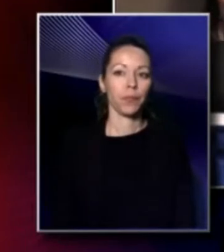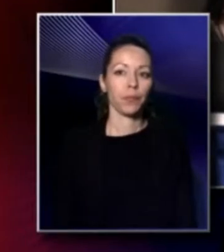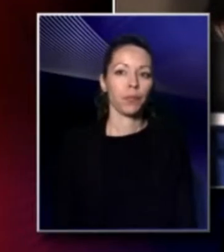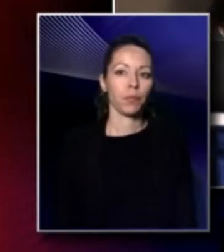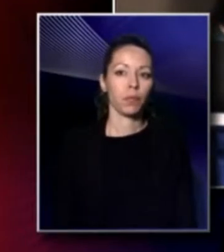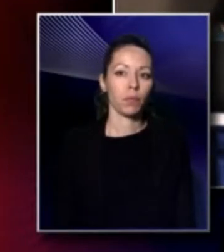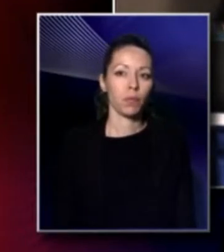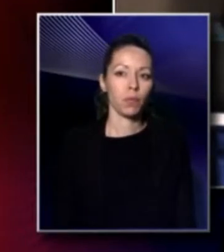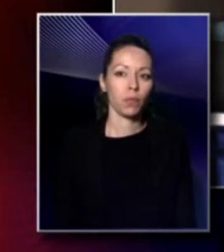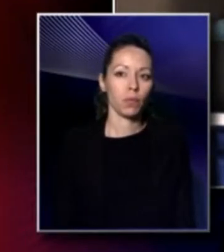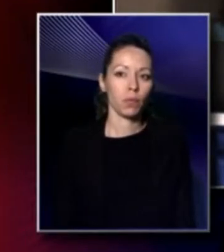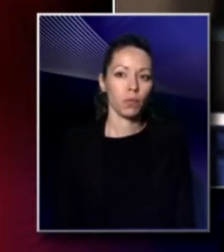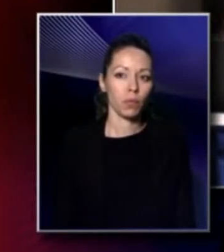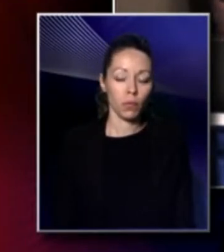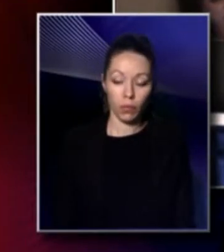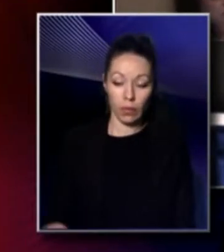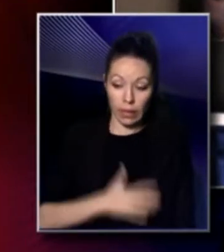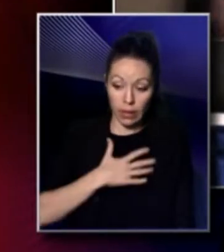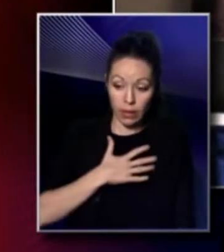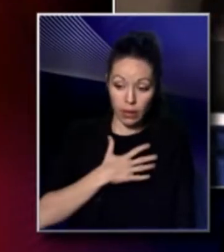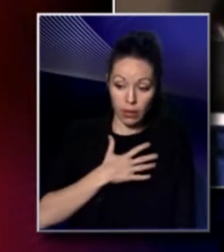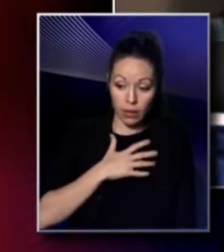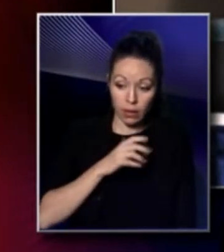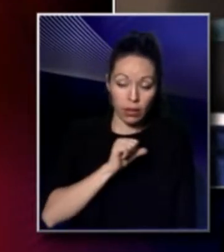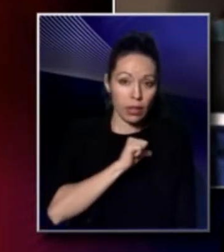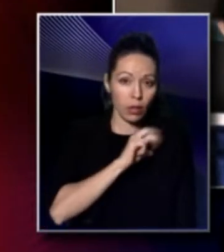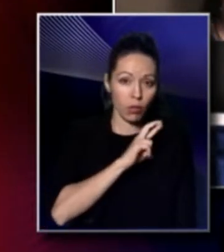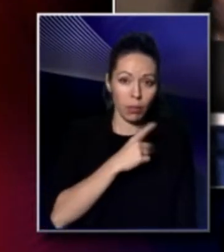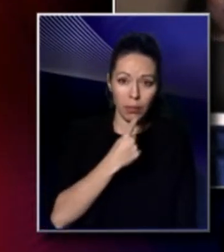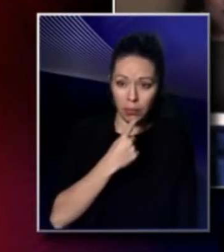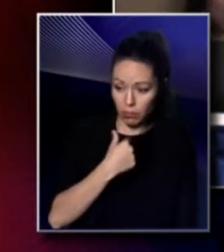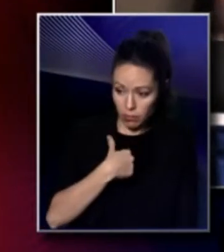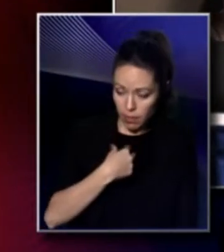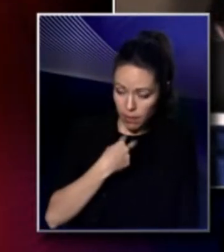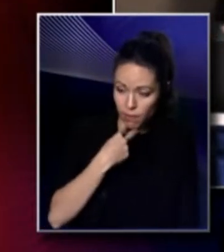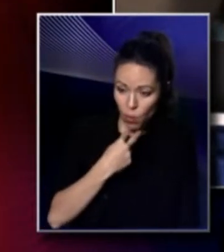Did you have difficulty with my voice?